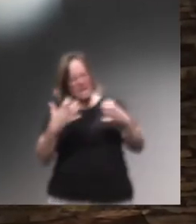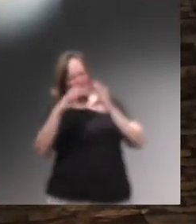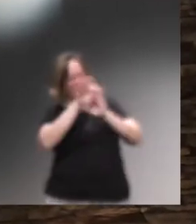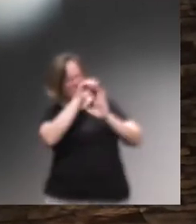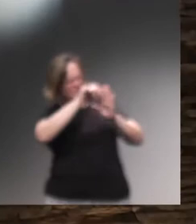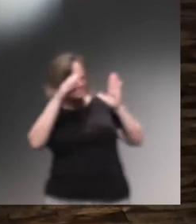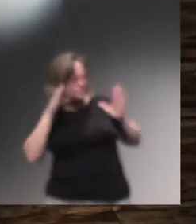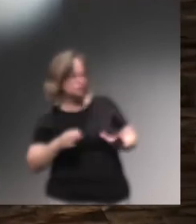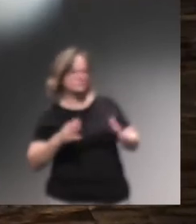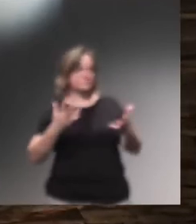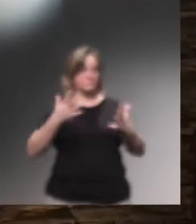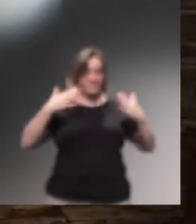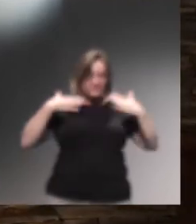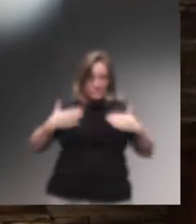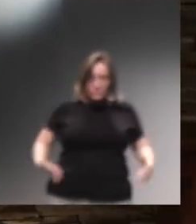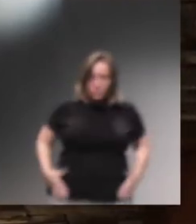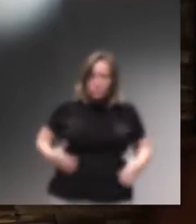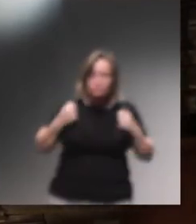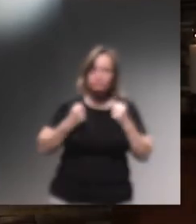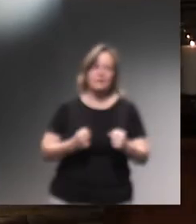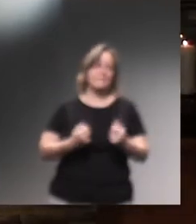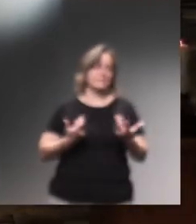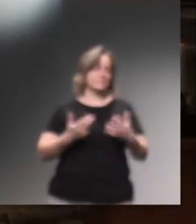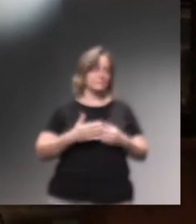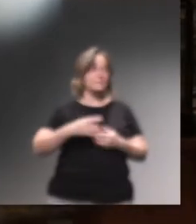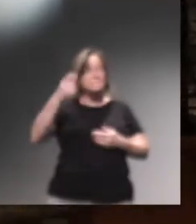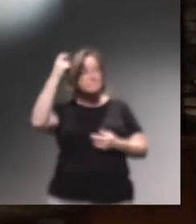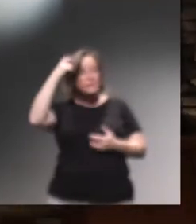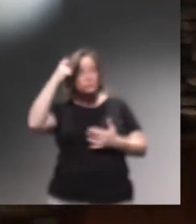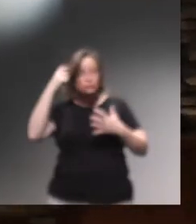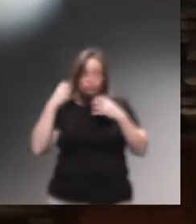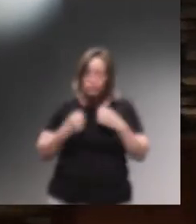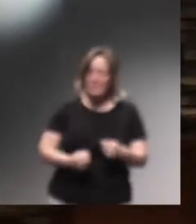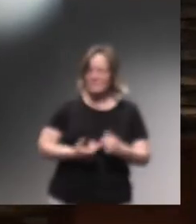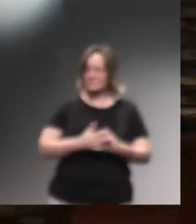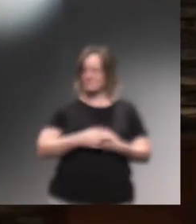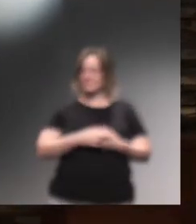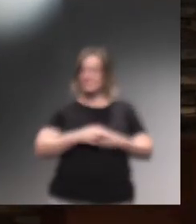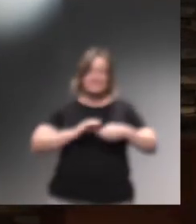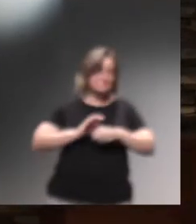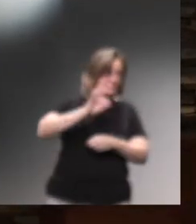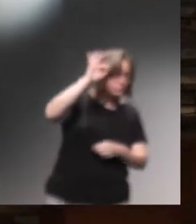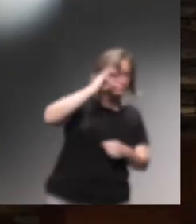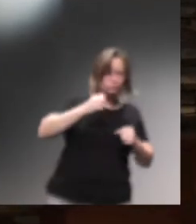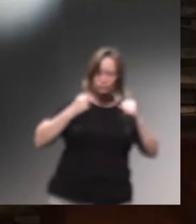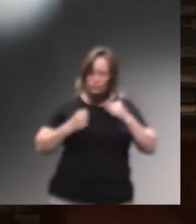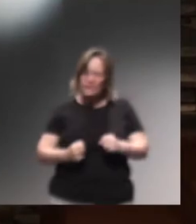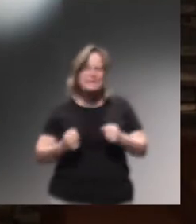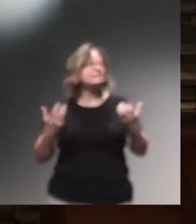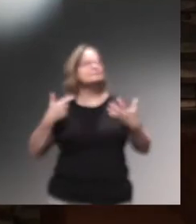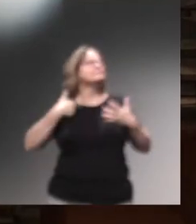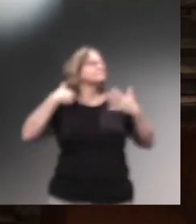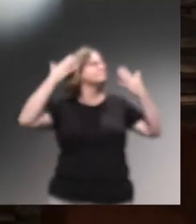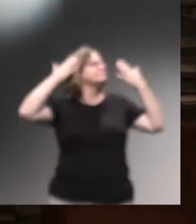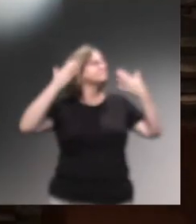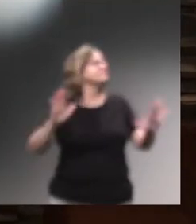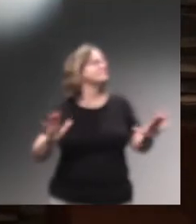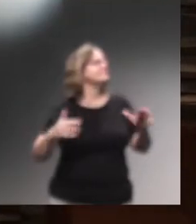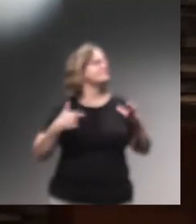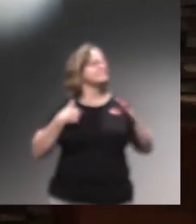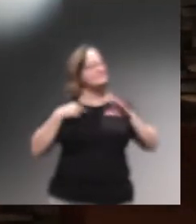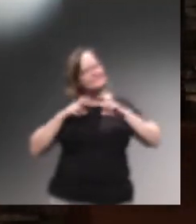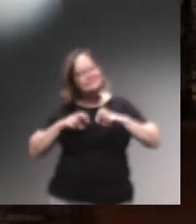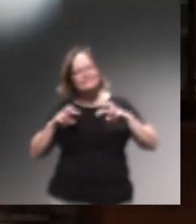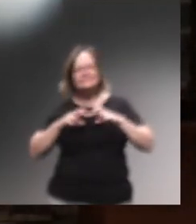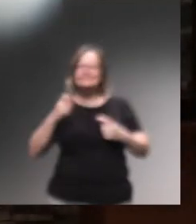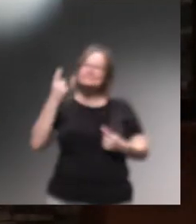strength, spiritual strength? What was it that I really wanted to talk